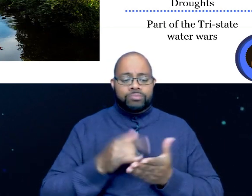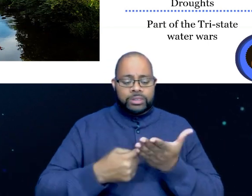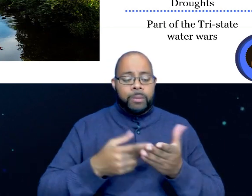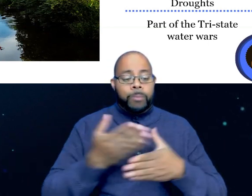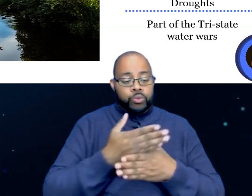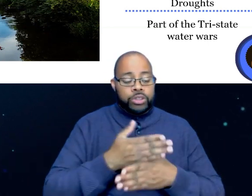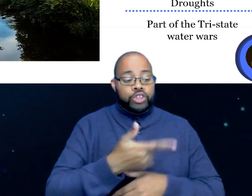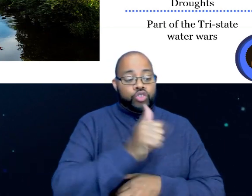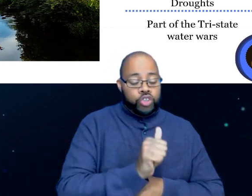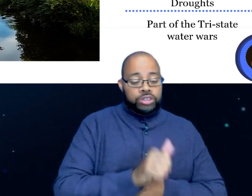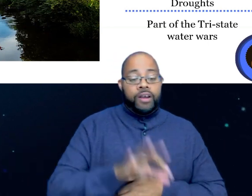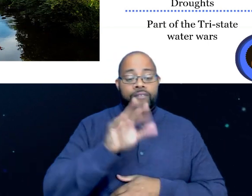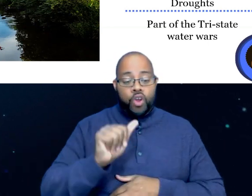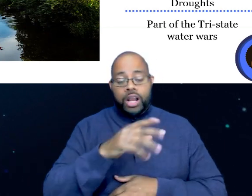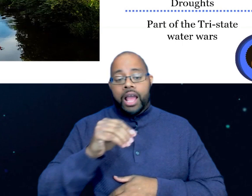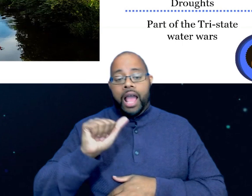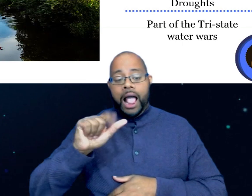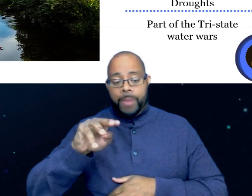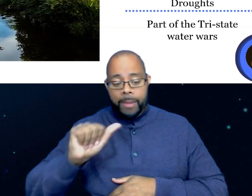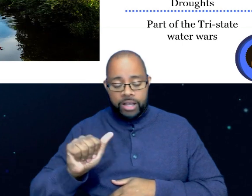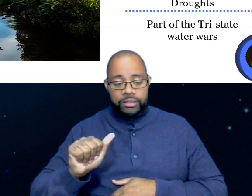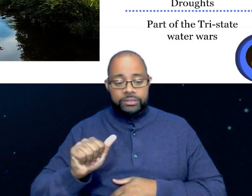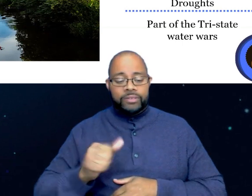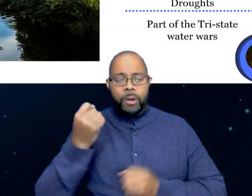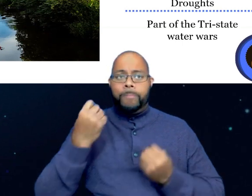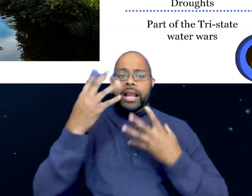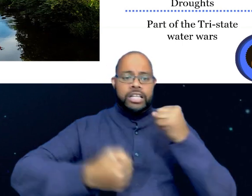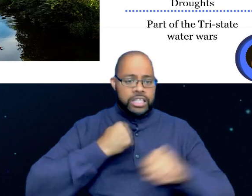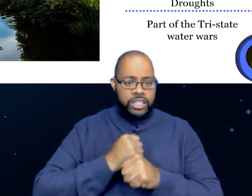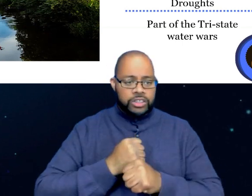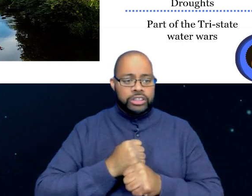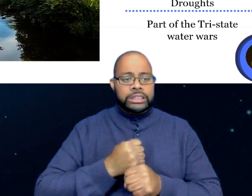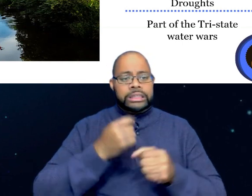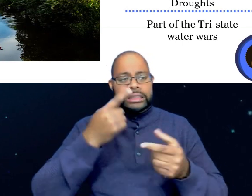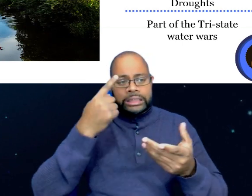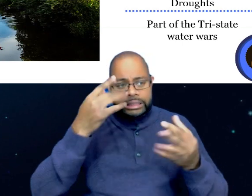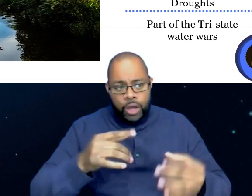litigation between Georgia, Florida, and Alabama for decades over